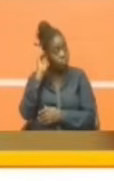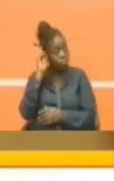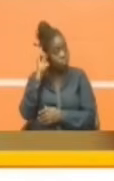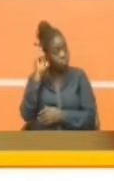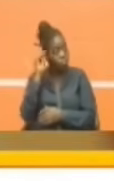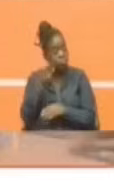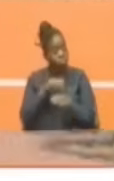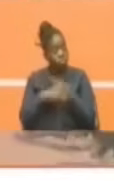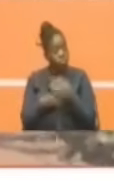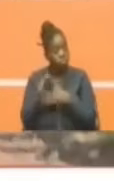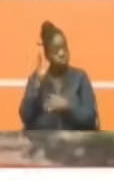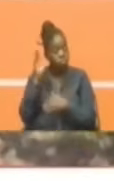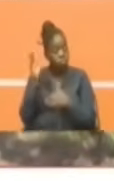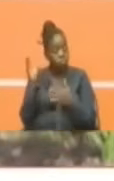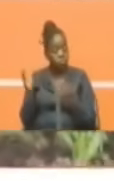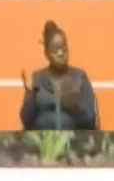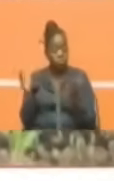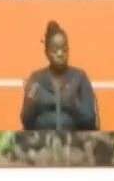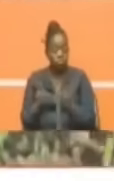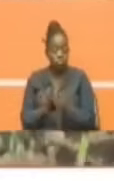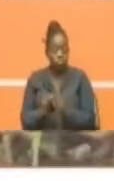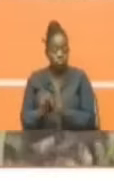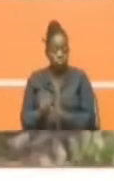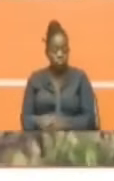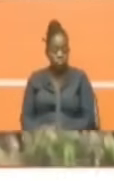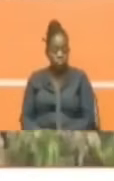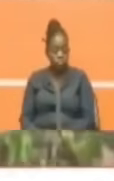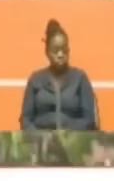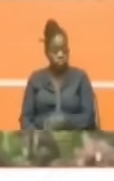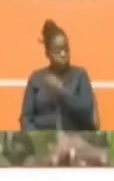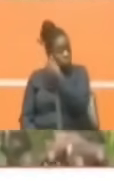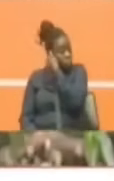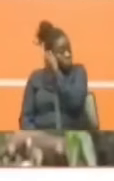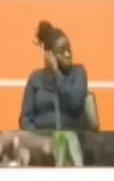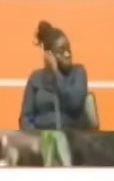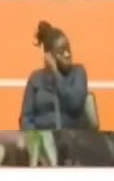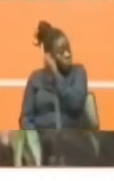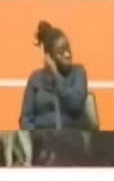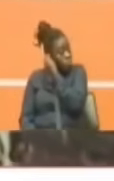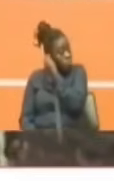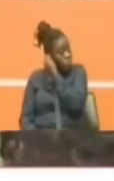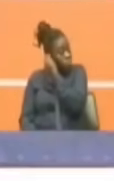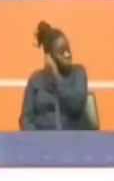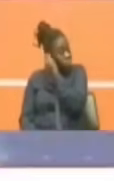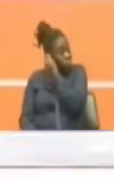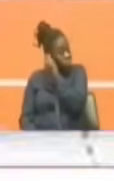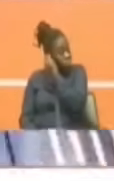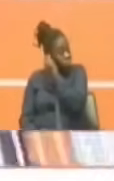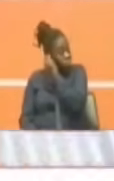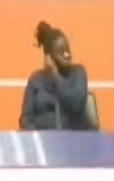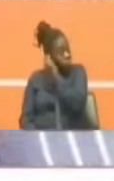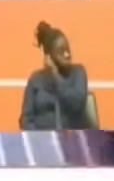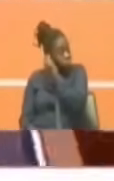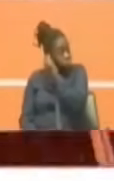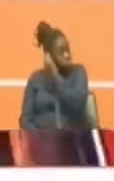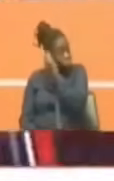tekiddangamu Jennifer Nakawetsi yakusakira eggulo lino ku Lwabukedde TV